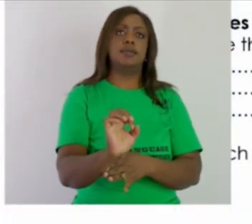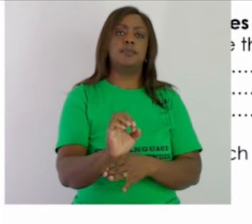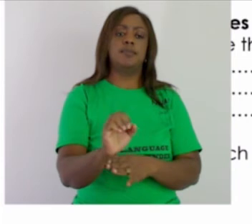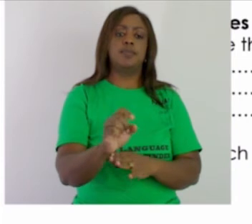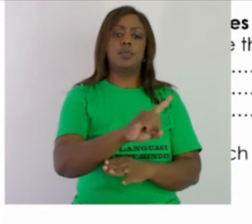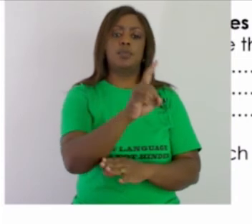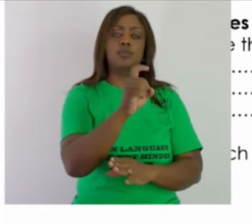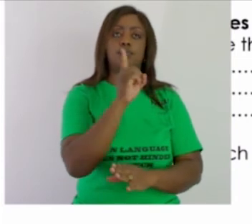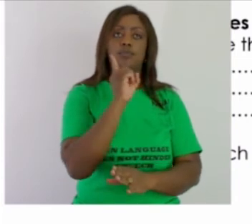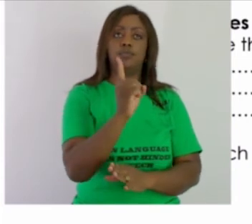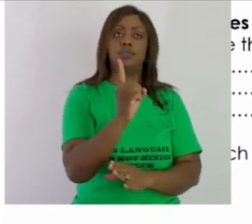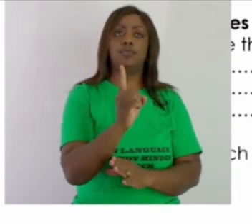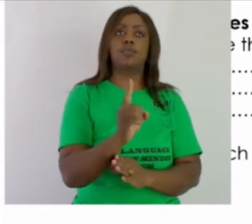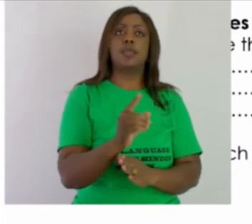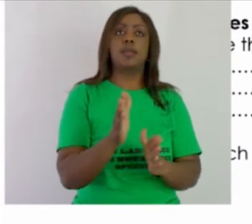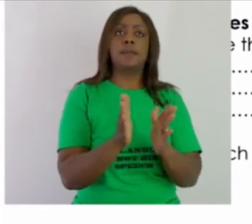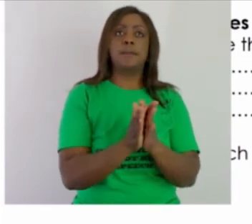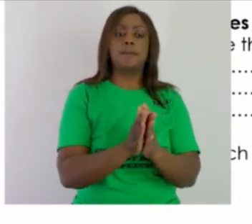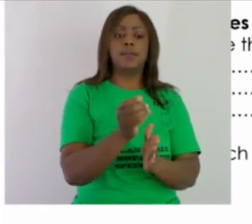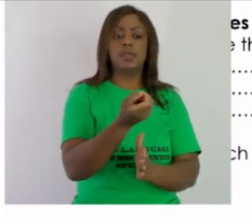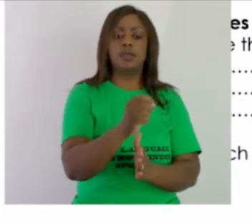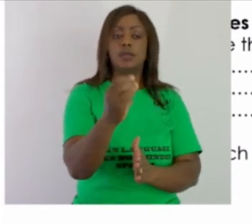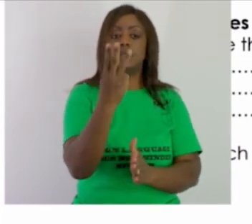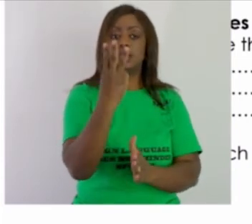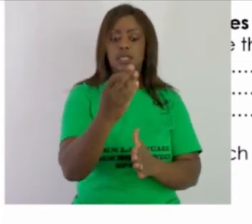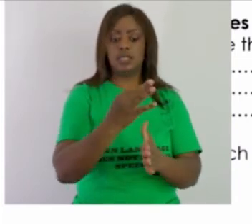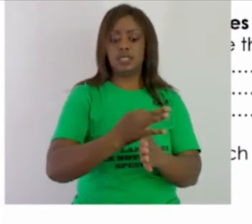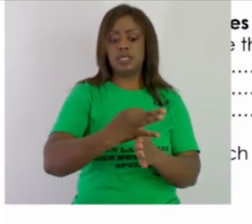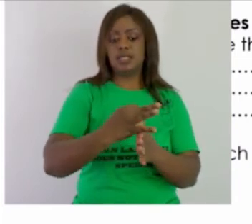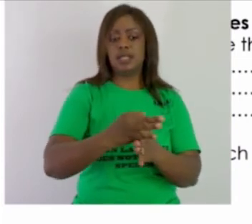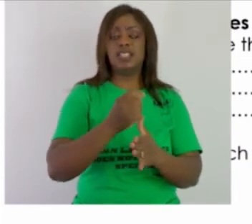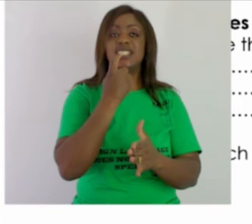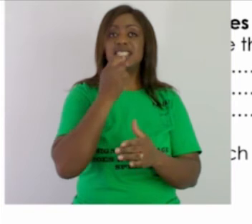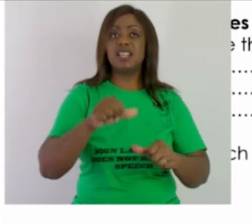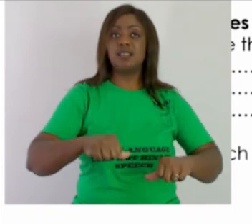Question 1, state 3 functions of healthy teeth.